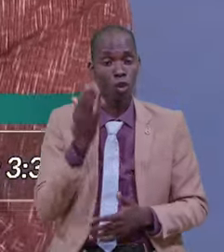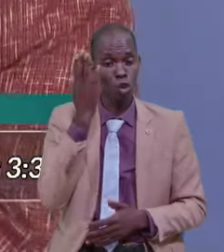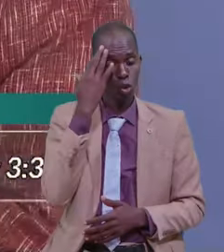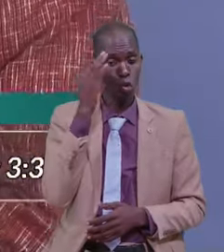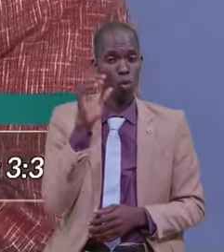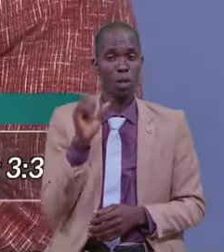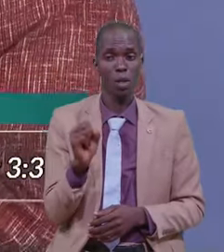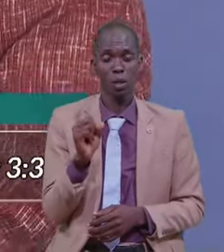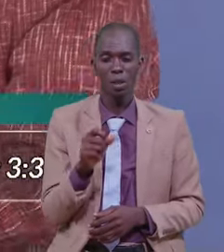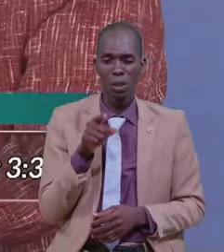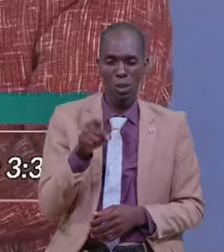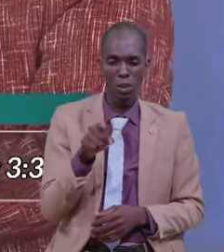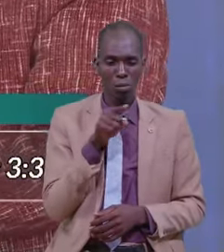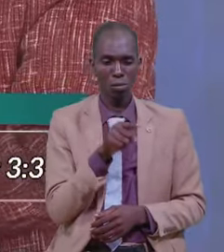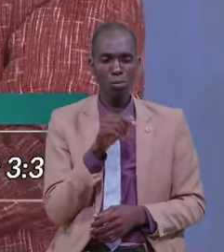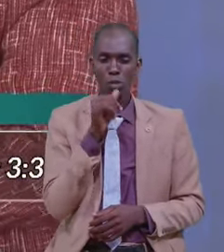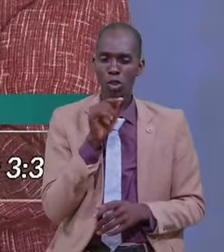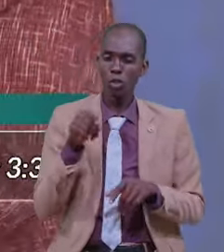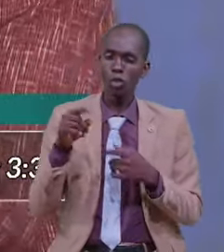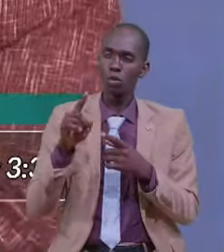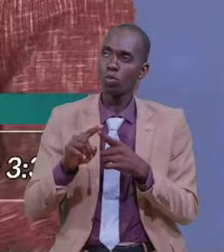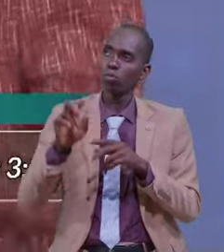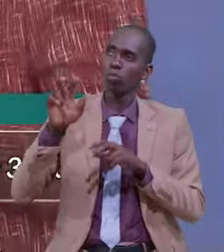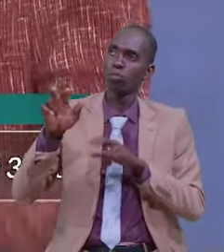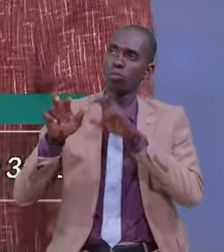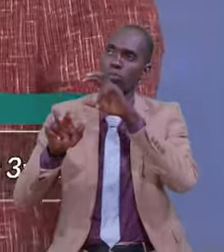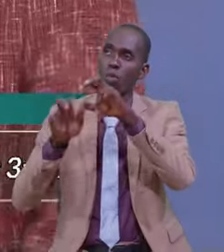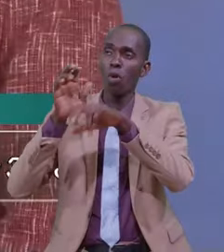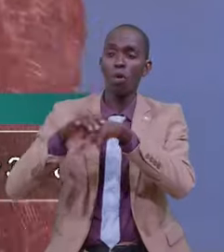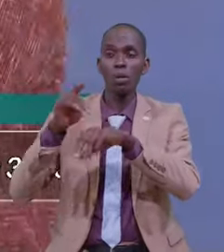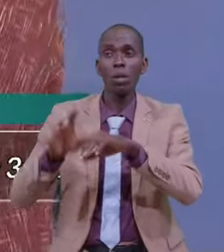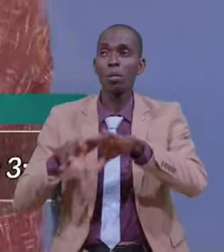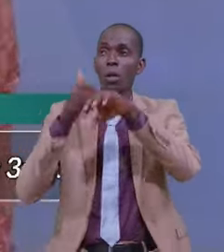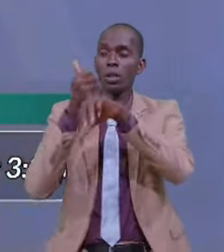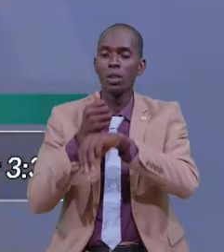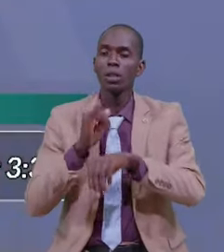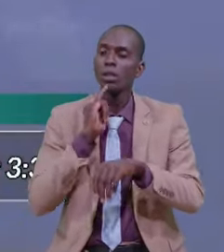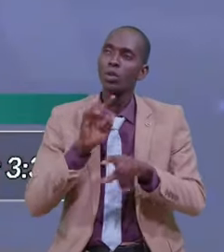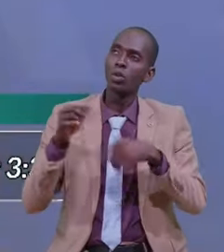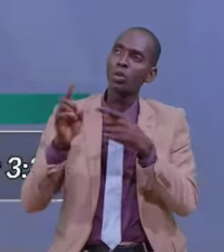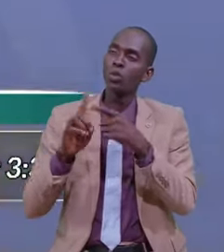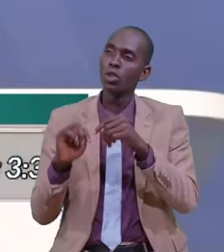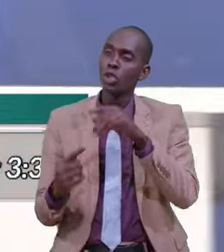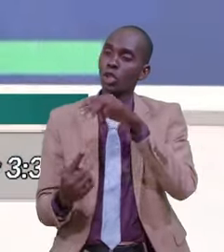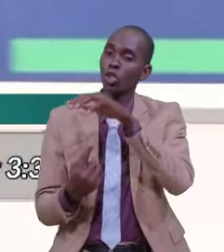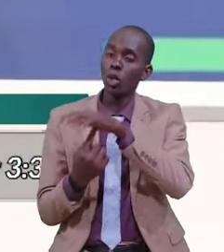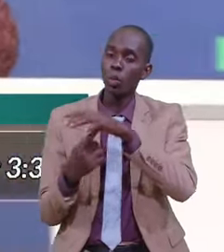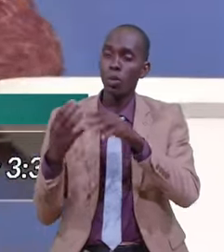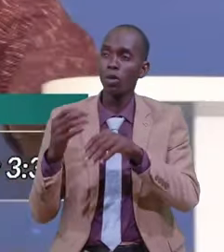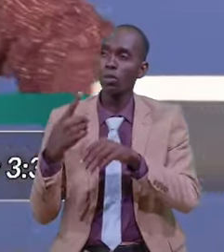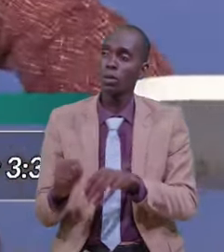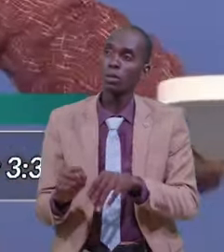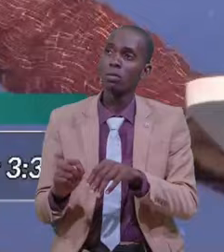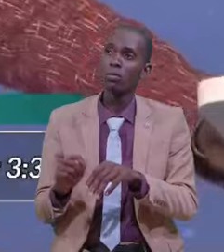is going to climb the mountain, is going to get to the top of the mountain, and that is